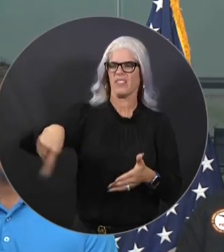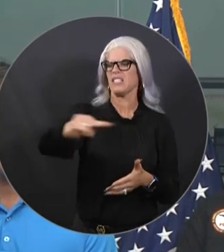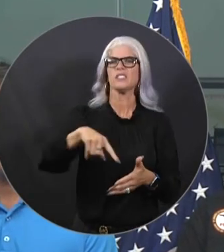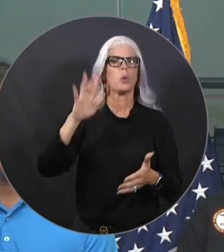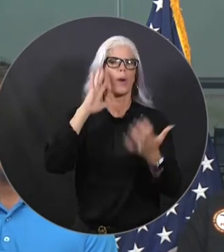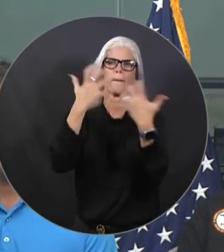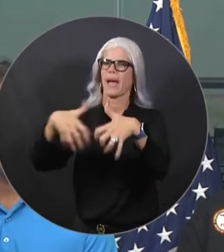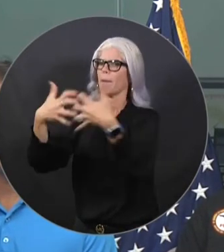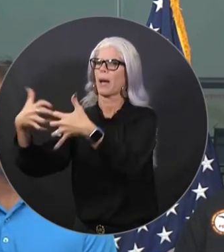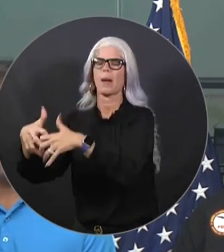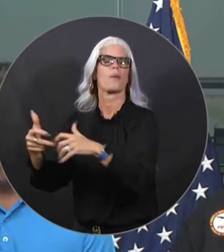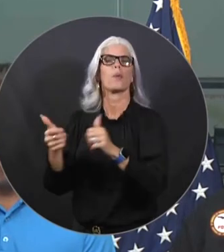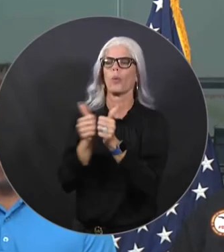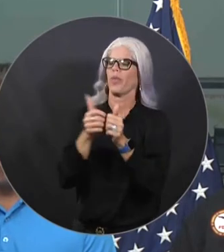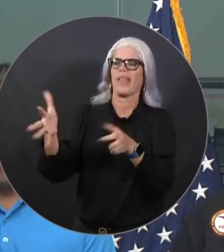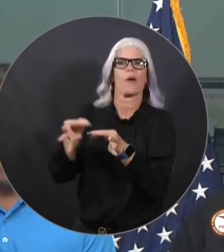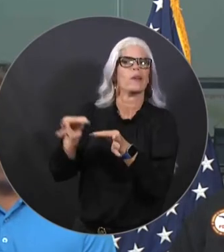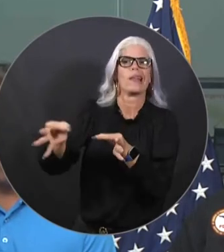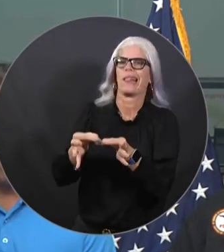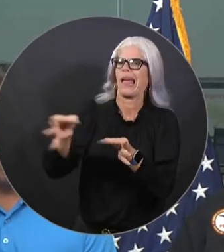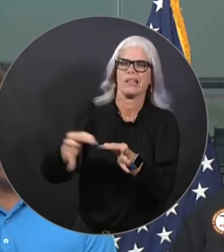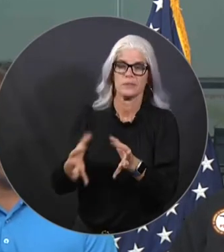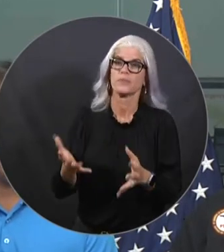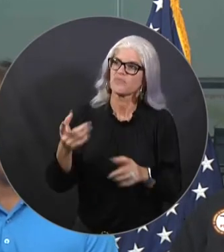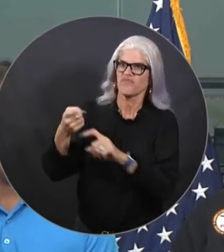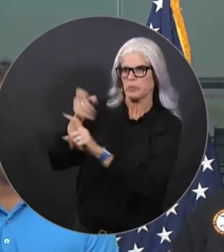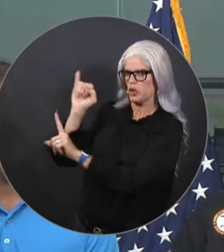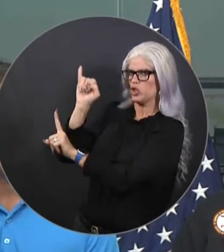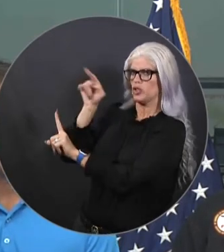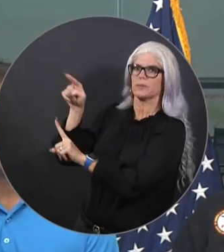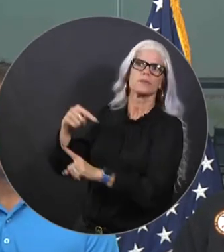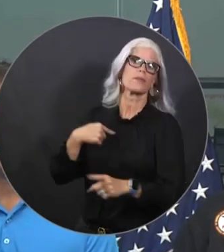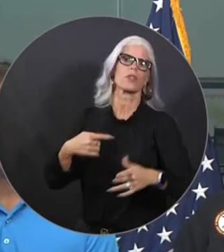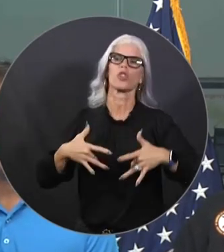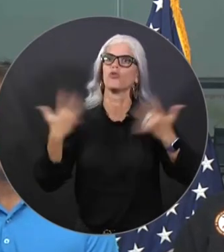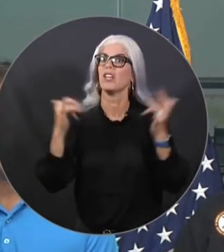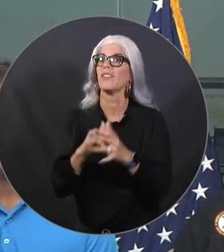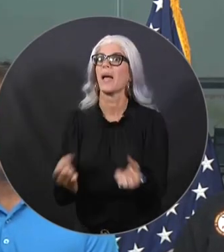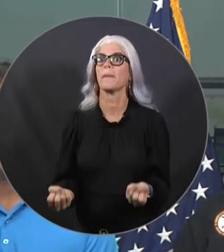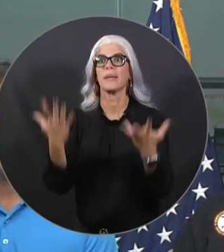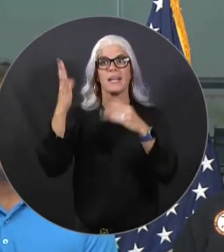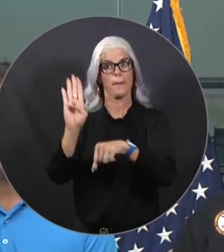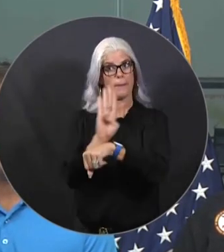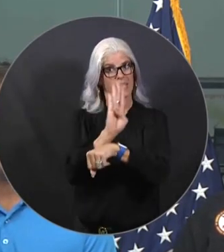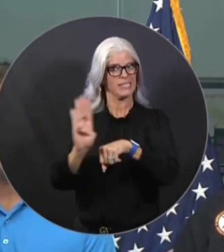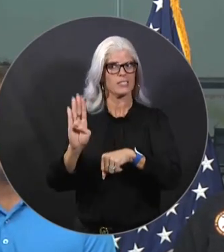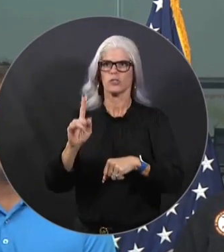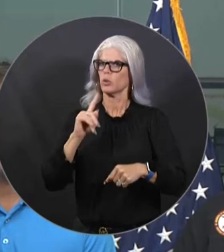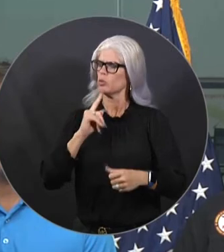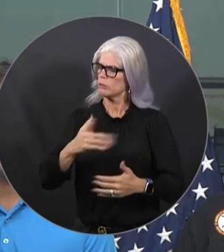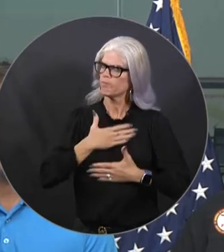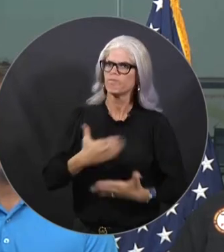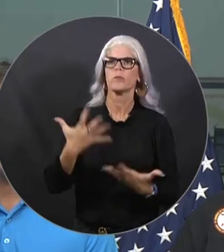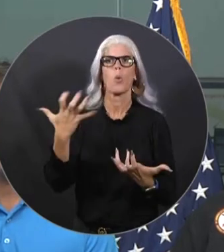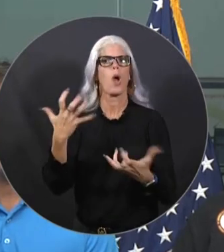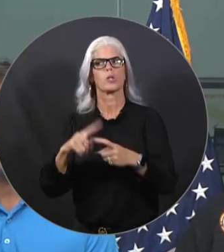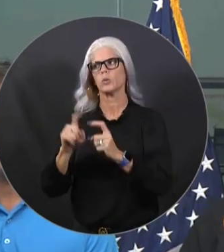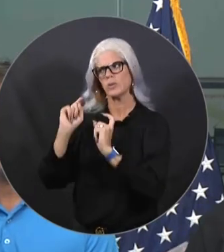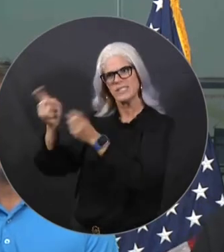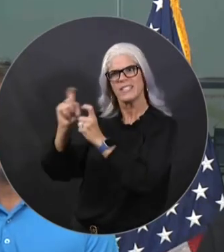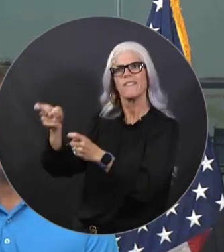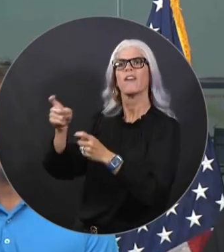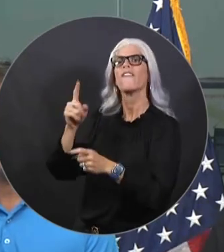the insurance carriers. We're happy that a lot of businesses have committed to provide our first responders and volunteers with